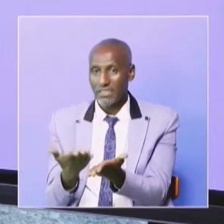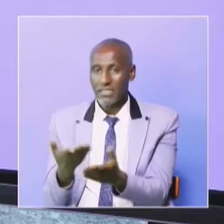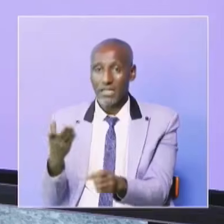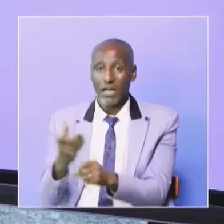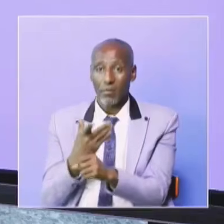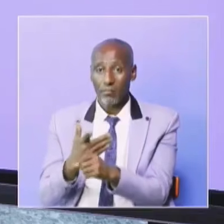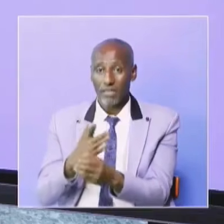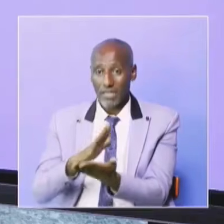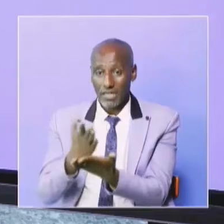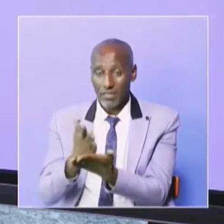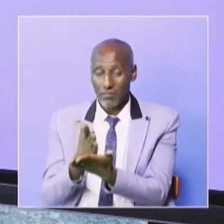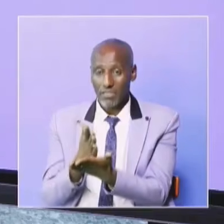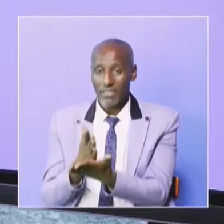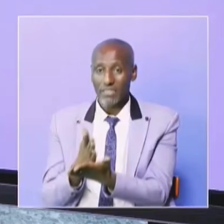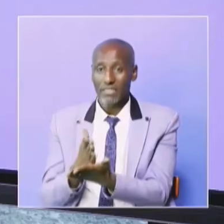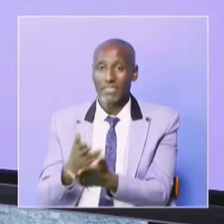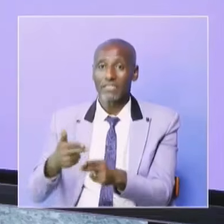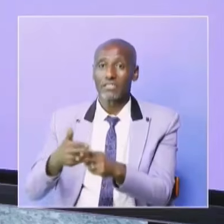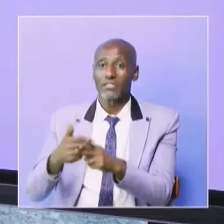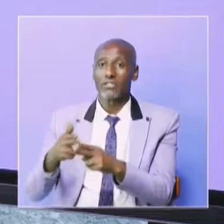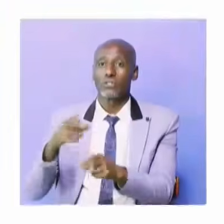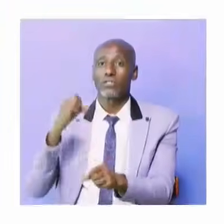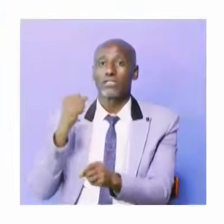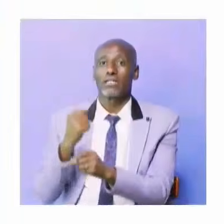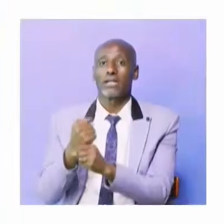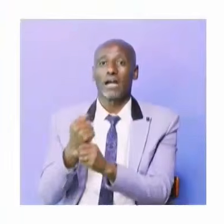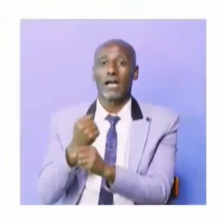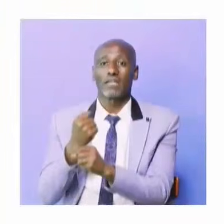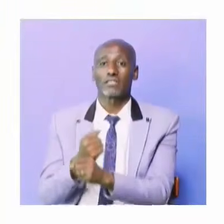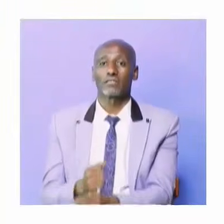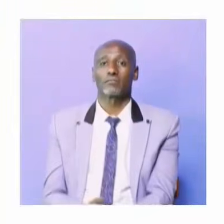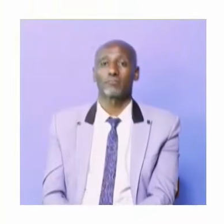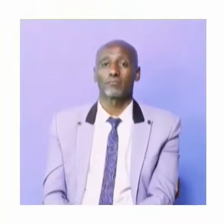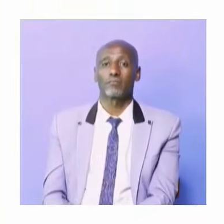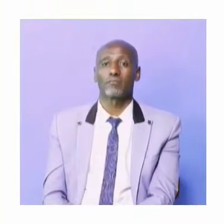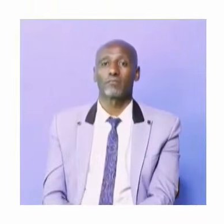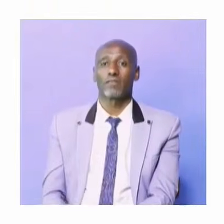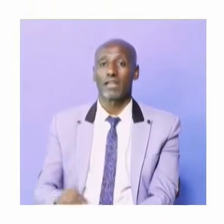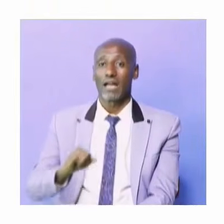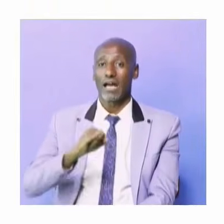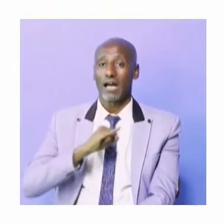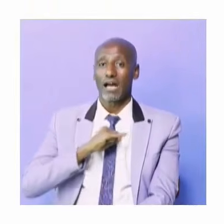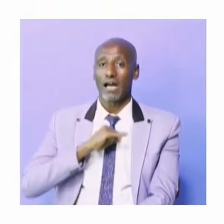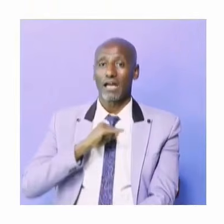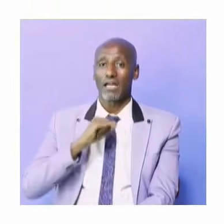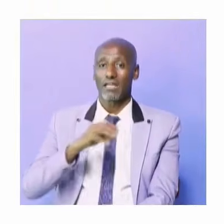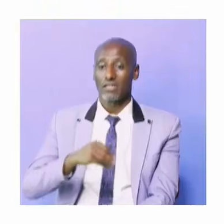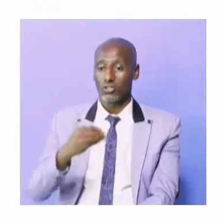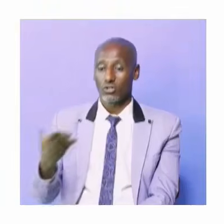is what? Short action. So simple present. For example, I drop